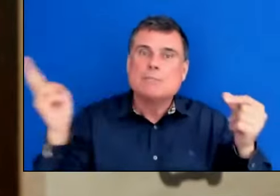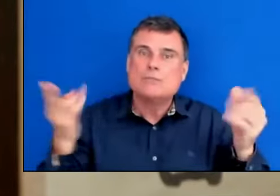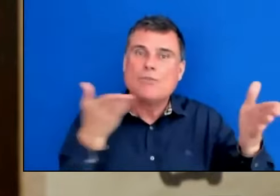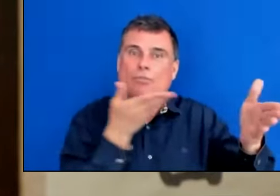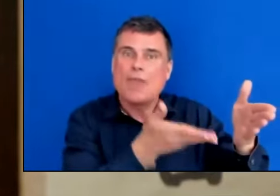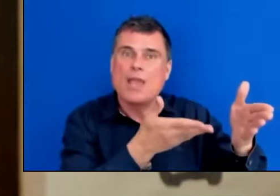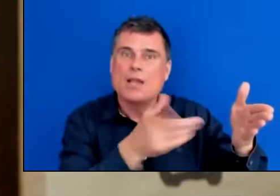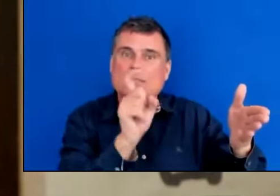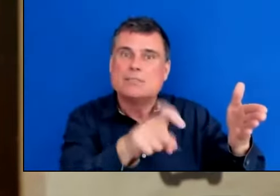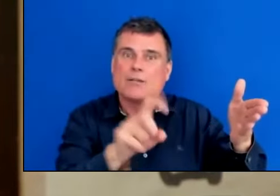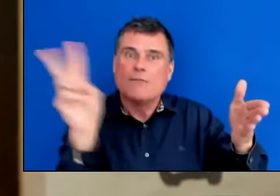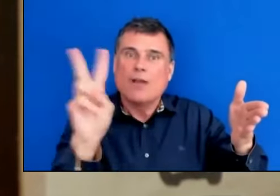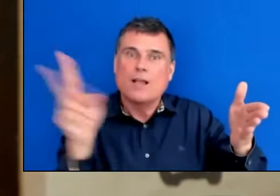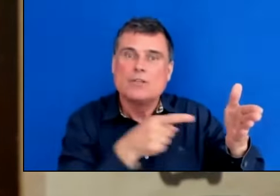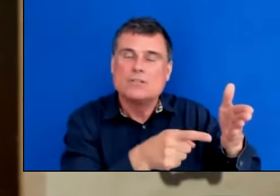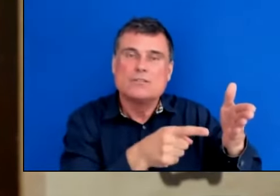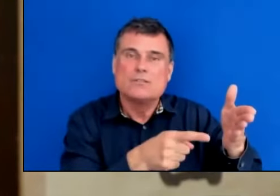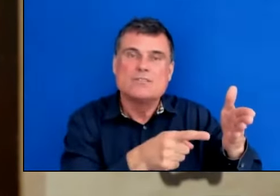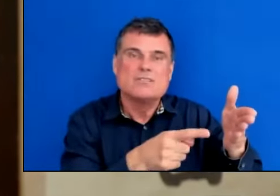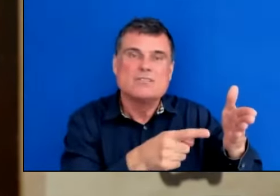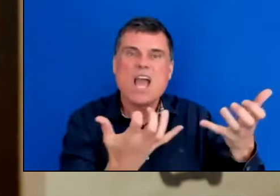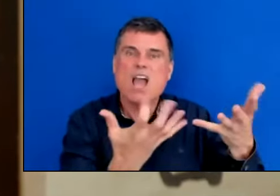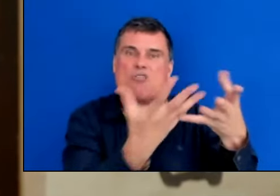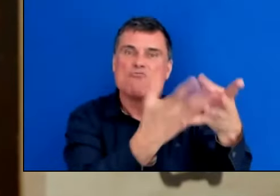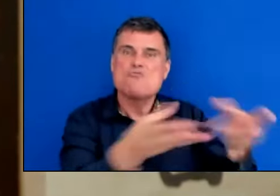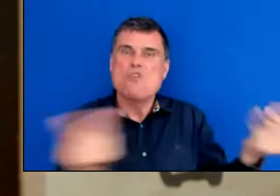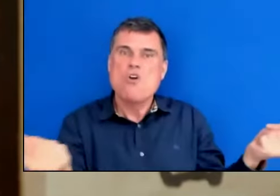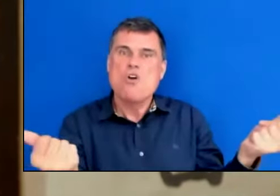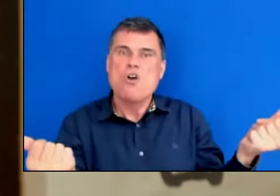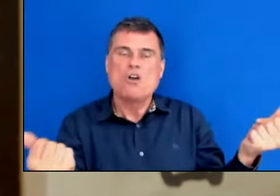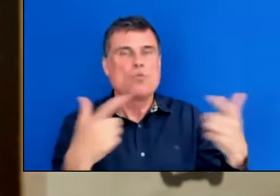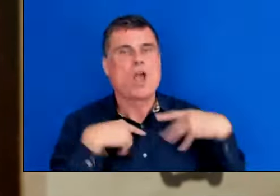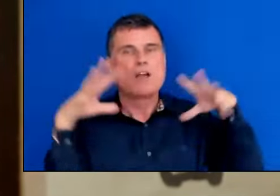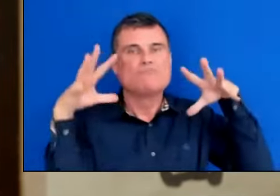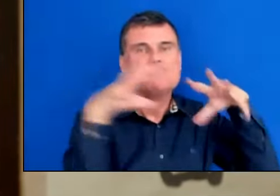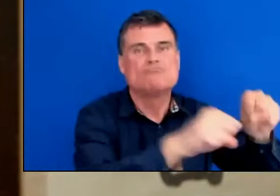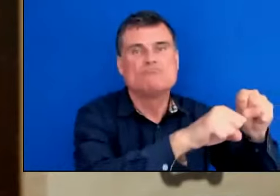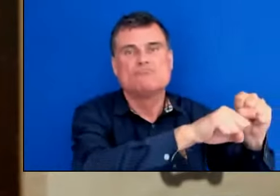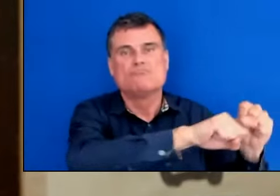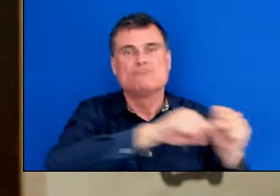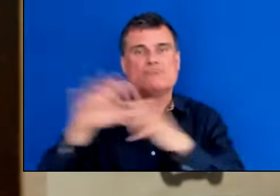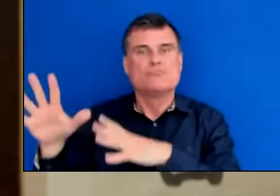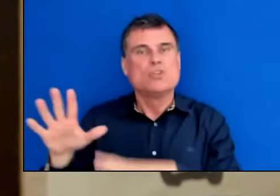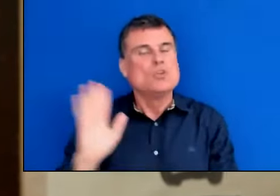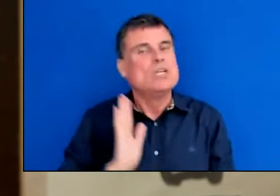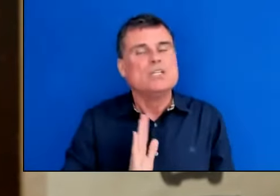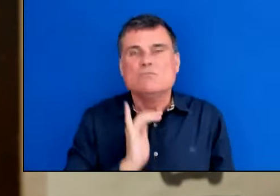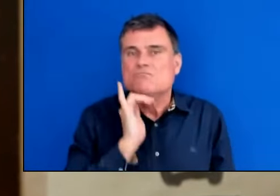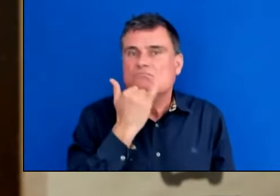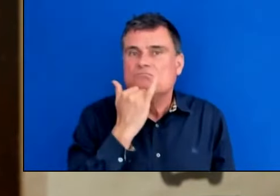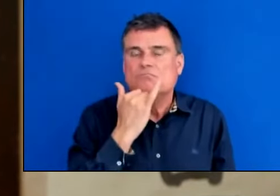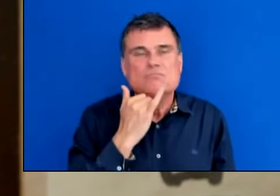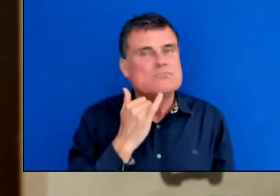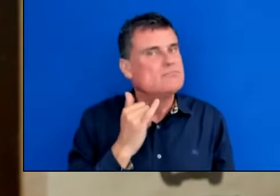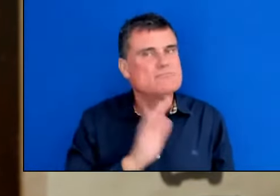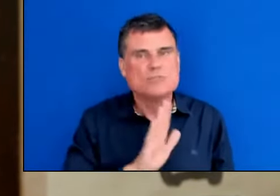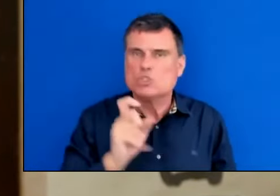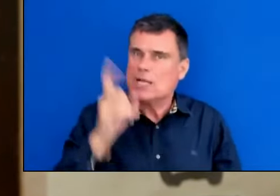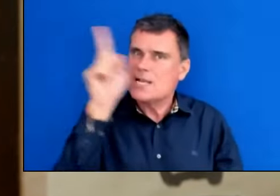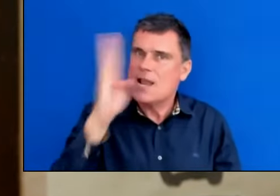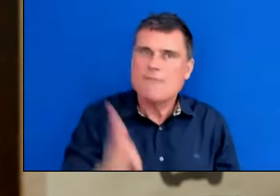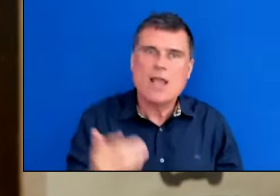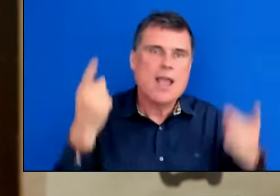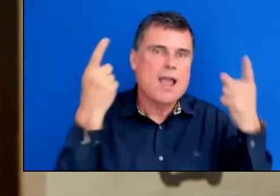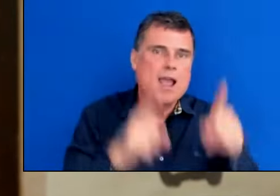what was a vibrant commercial and residential area that was taken away without redress, taken